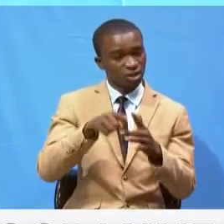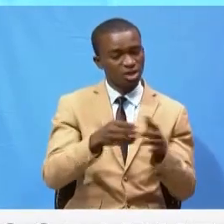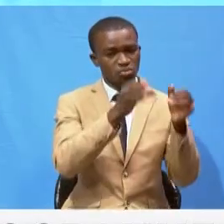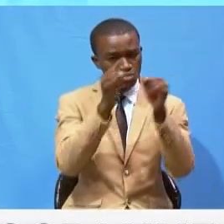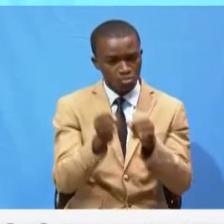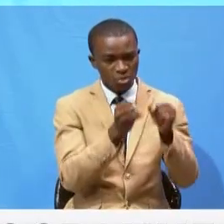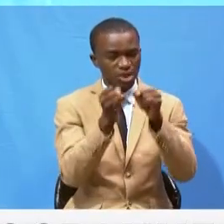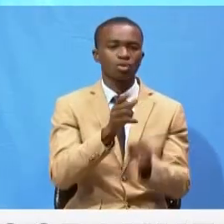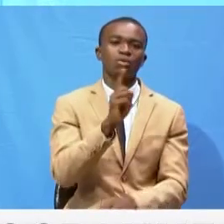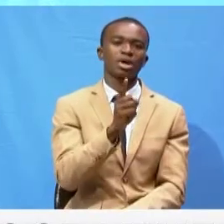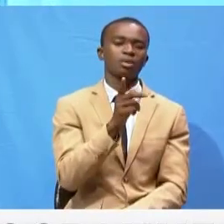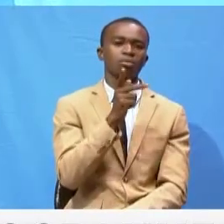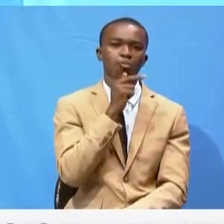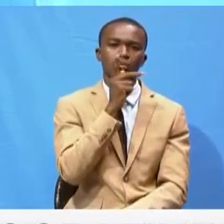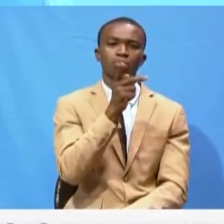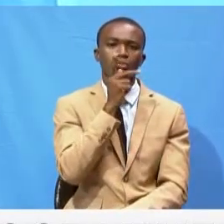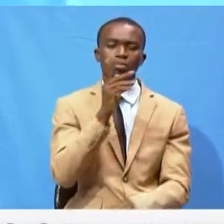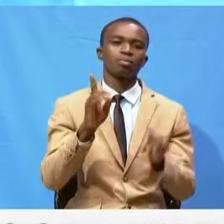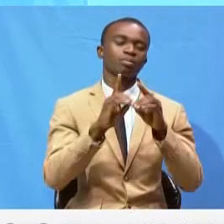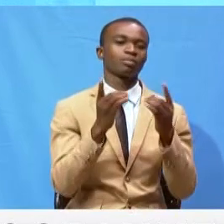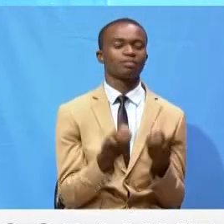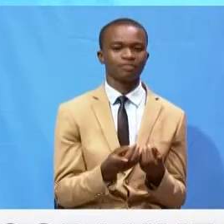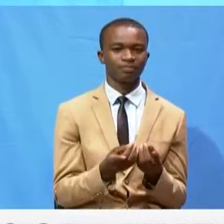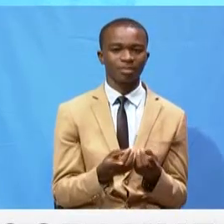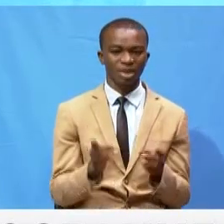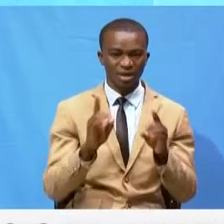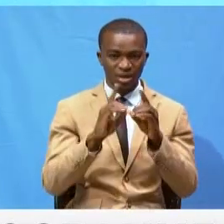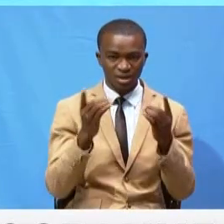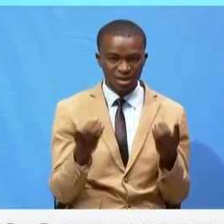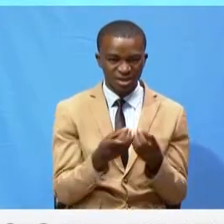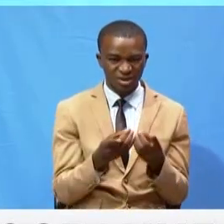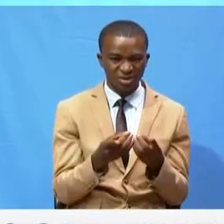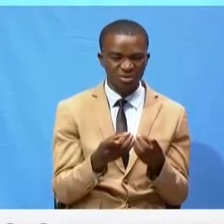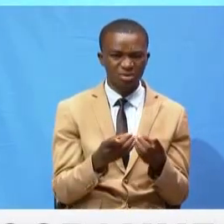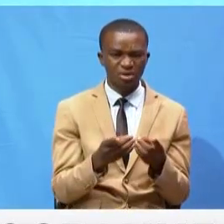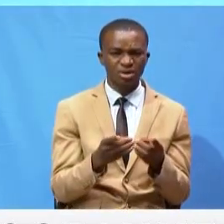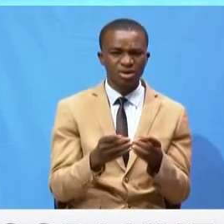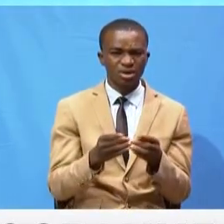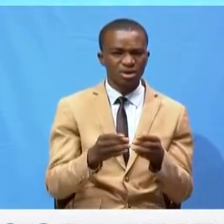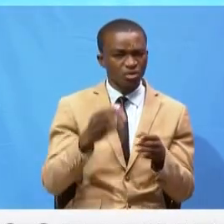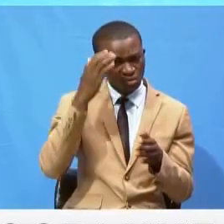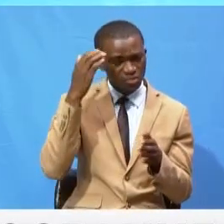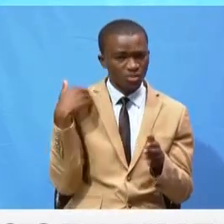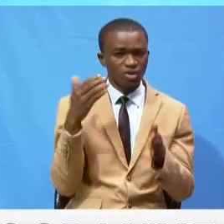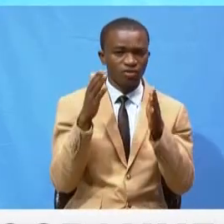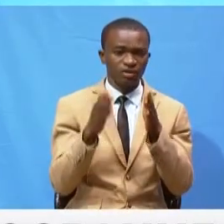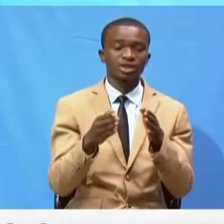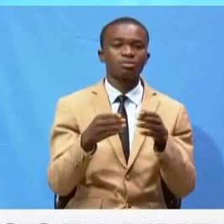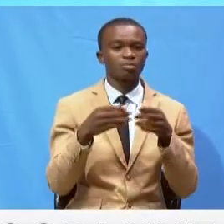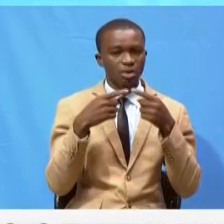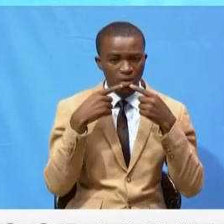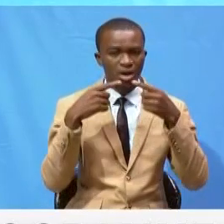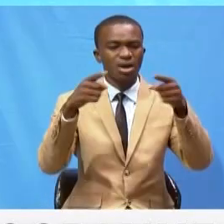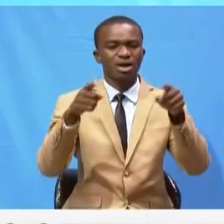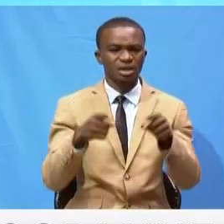Kalomo District following this year's drought. District Community Development Officer Bright Choma disclosed this at an